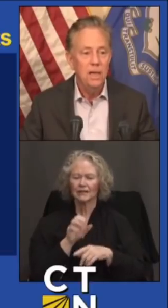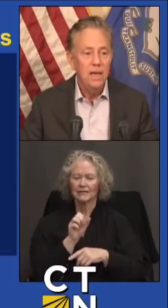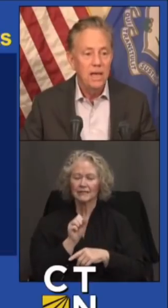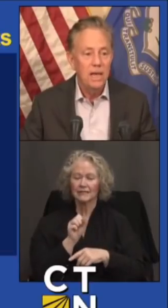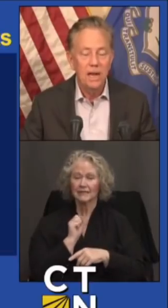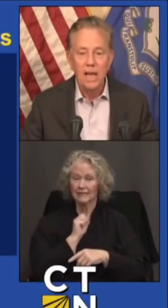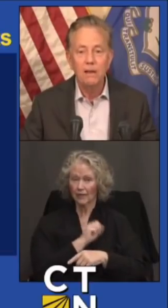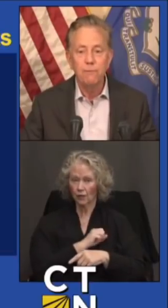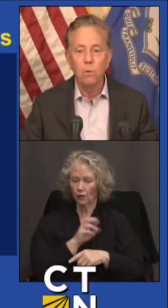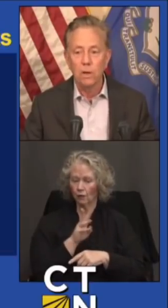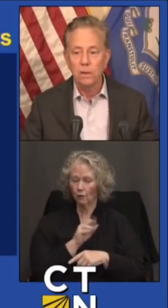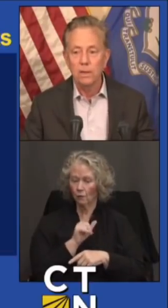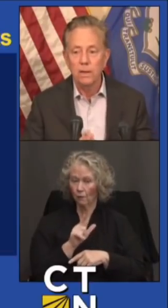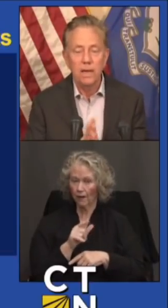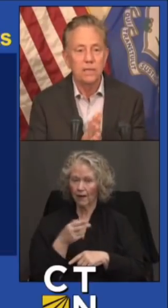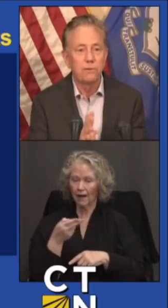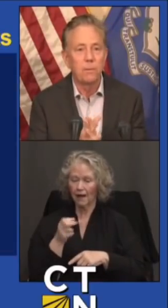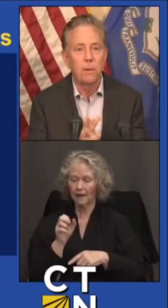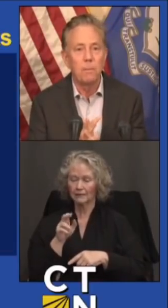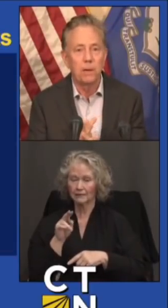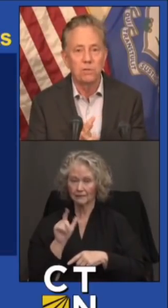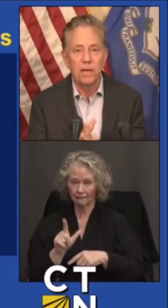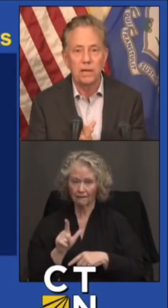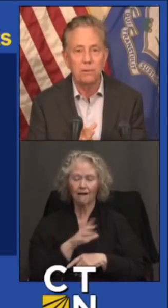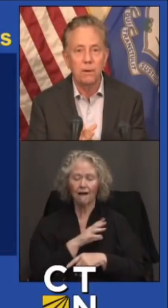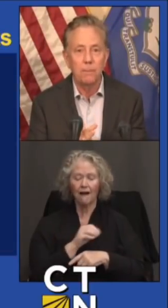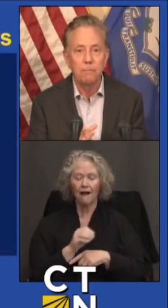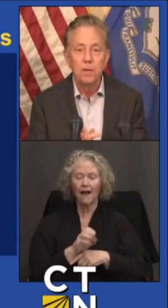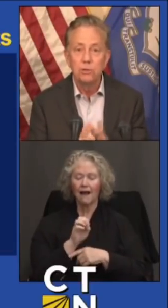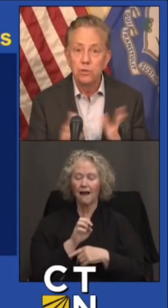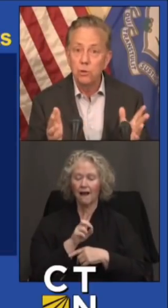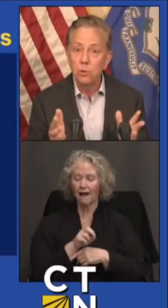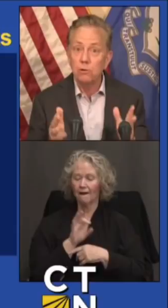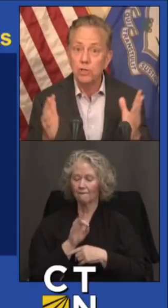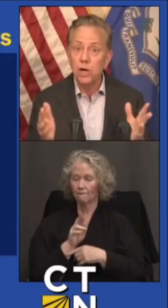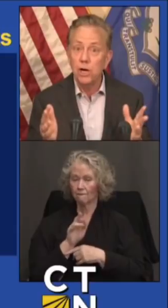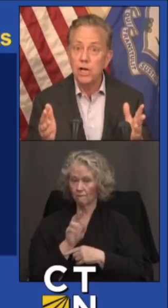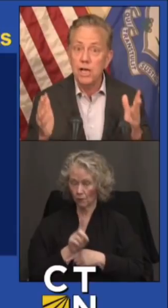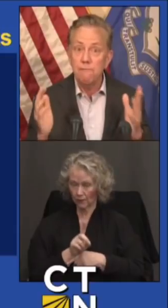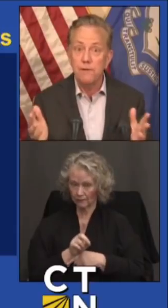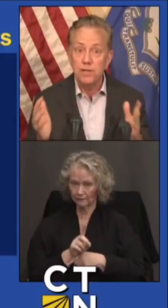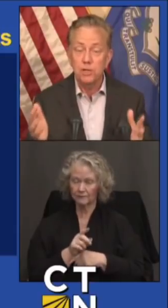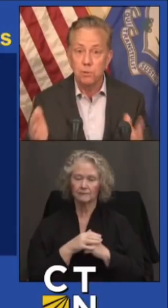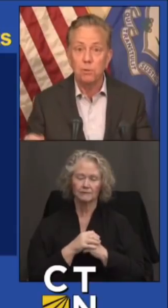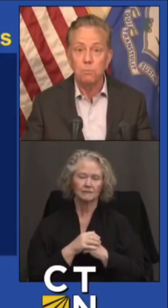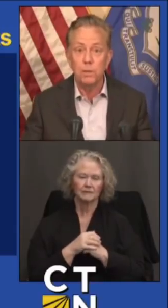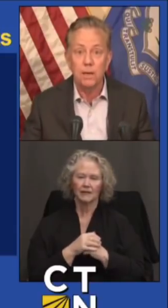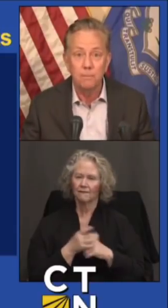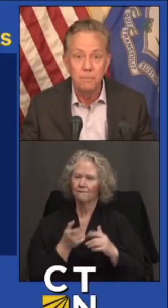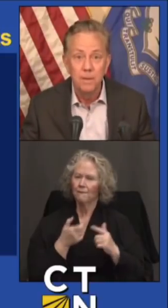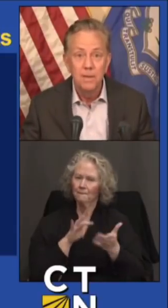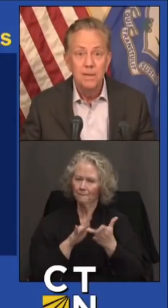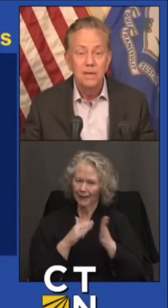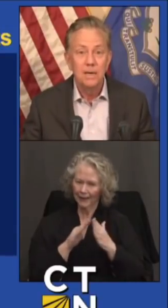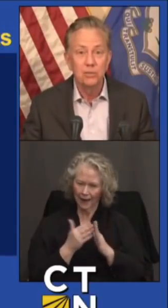Haskell, and Ed Ford. Ed's from Middletown. Two of those young, invincible